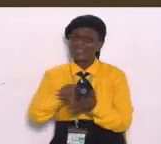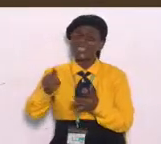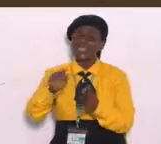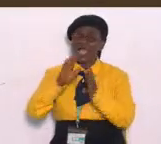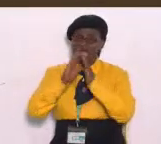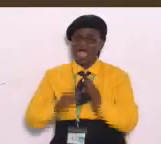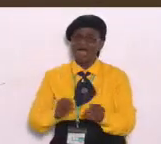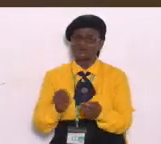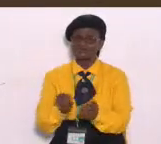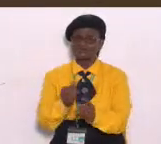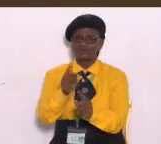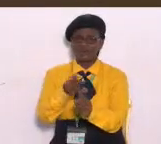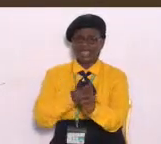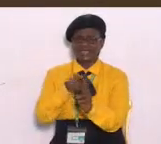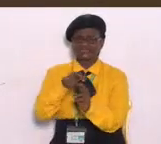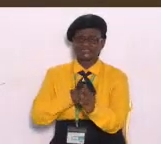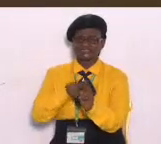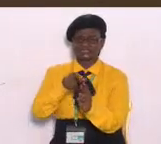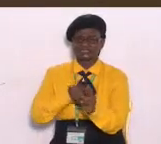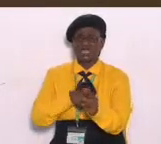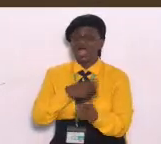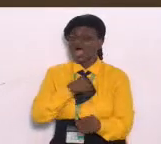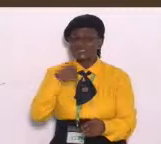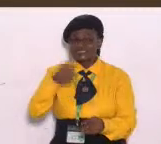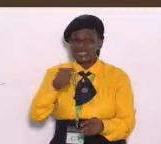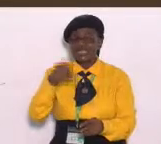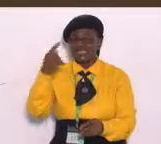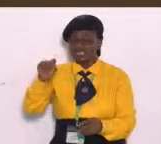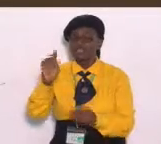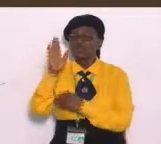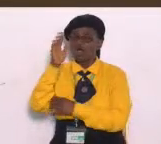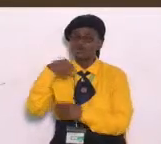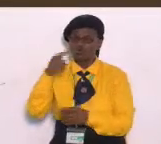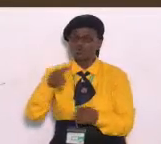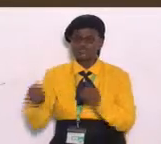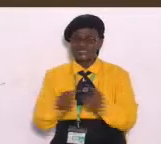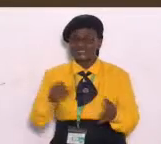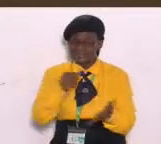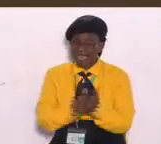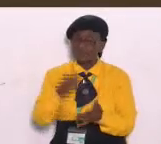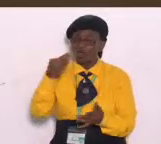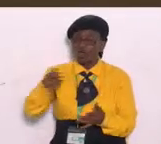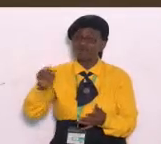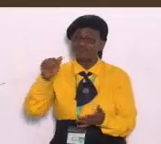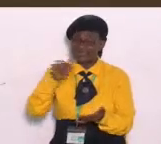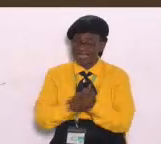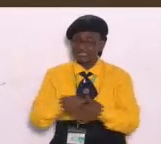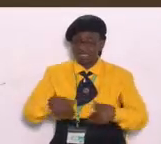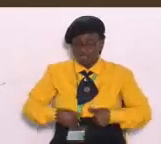said, the God who did that of that young man can do my own.